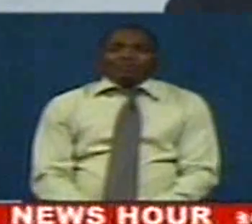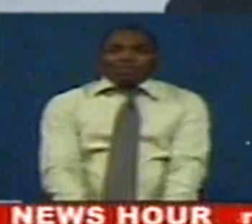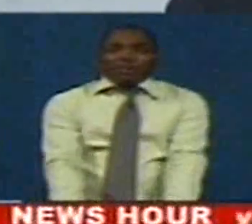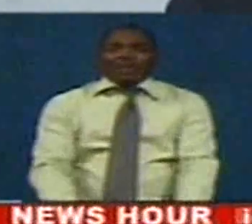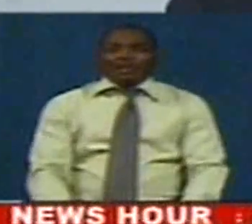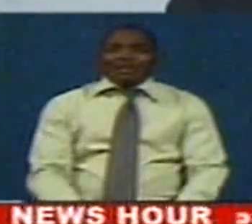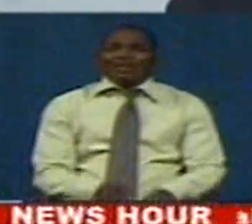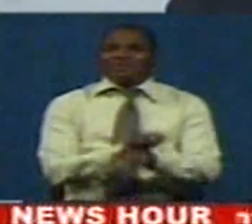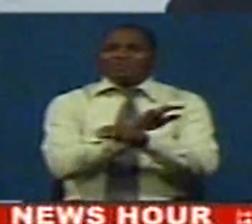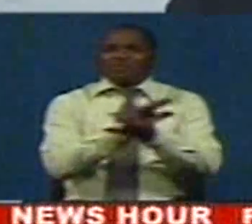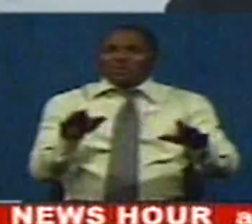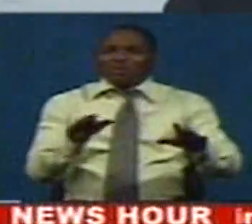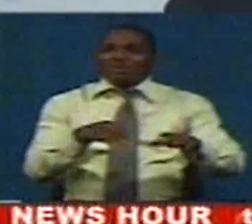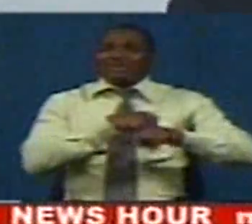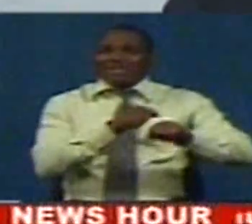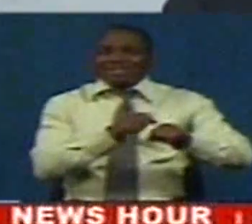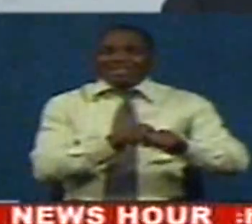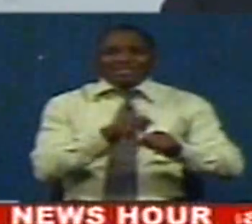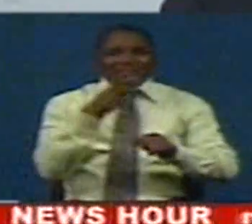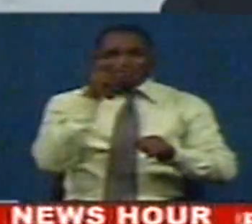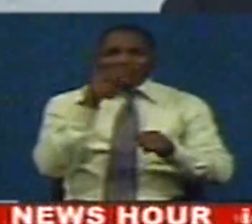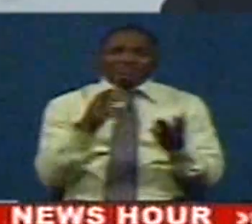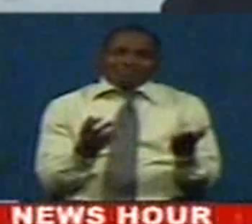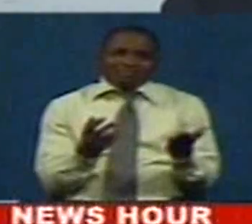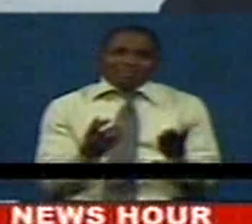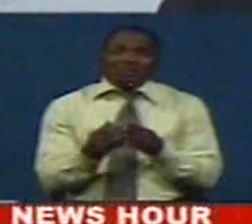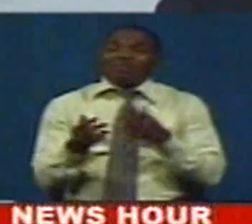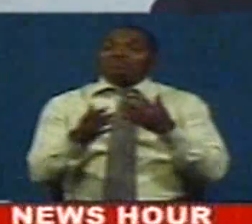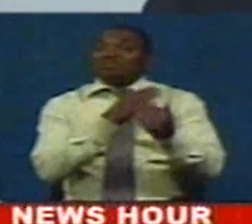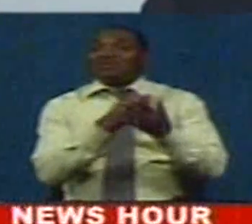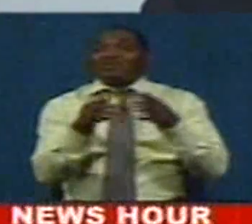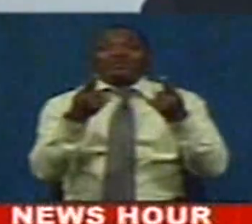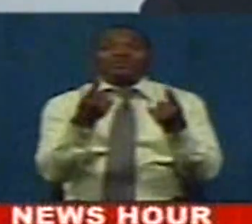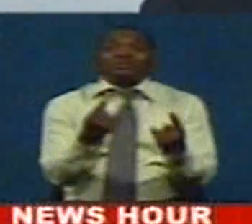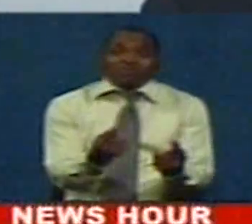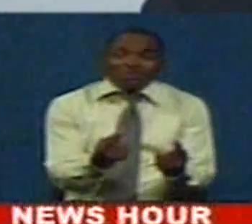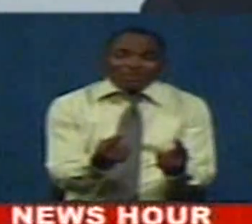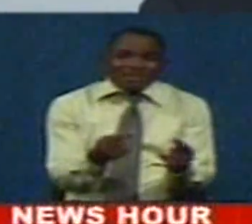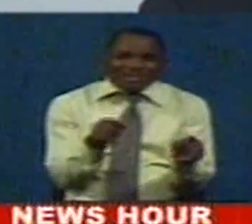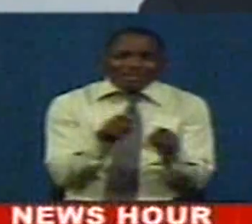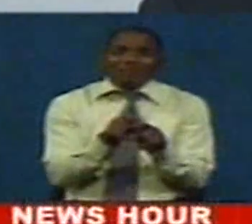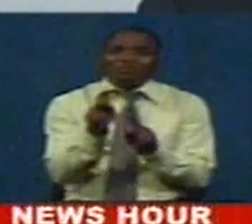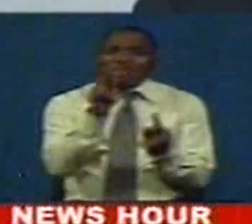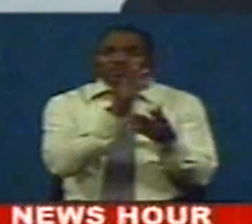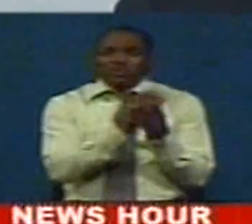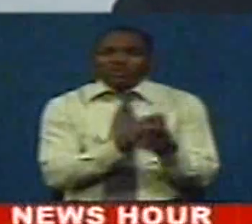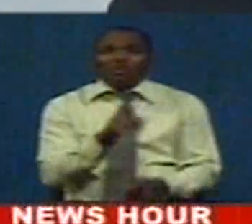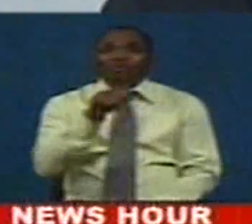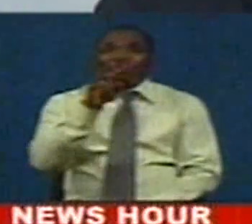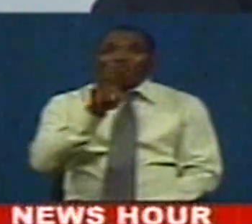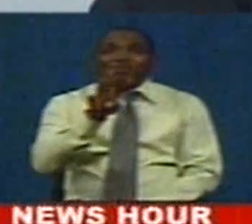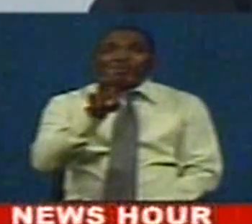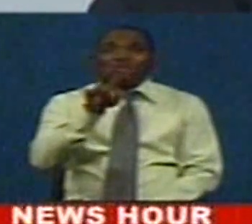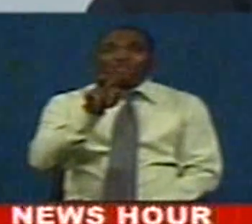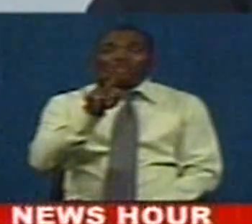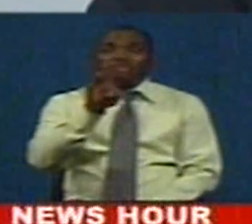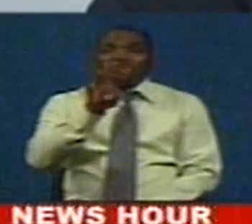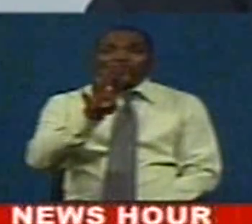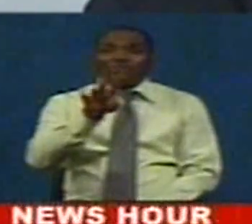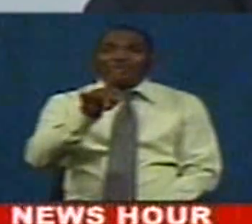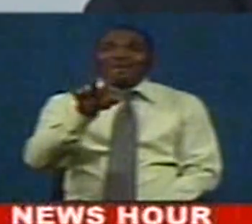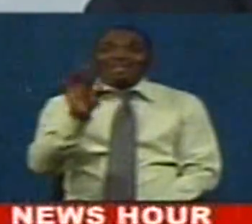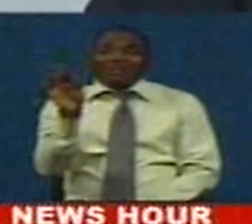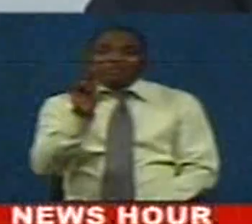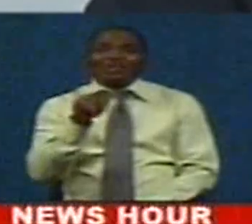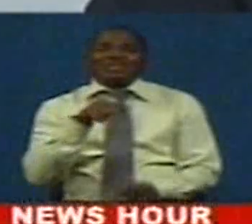There's no cyber security that is foolproof. No matter what you do, there are also cyber criminals who are always trying